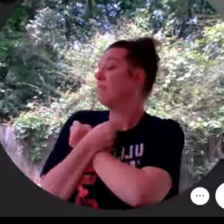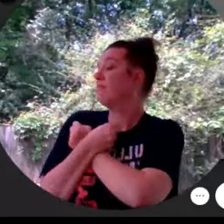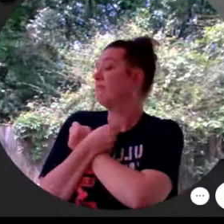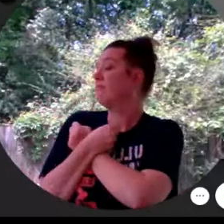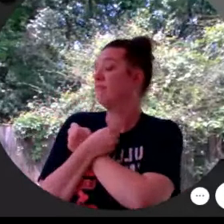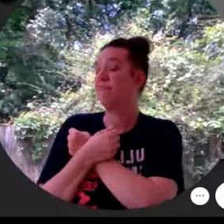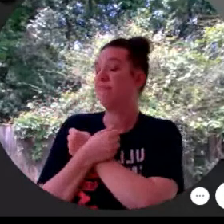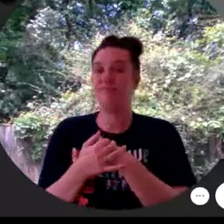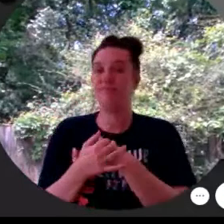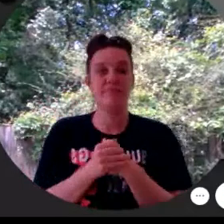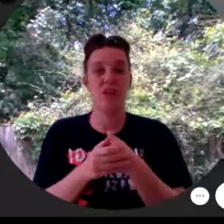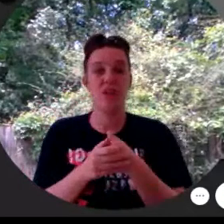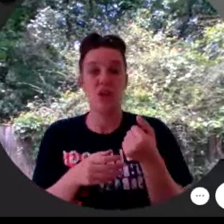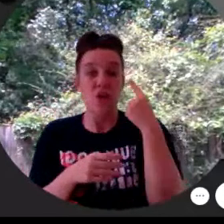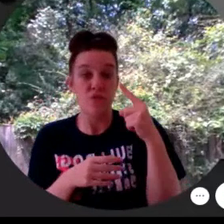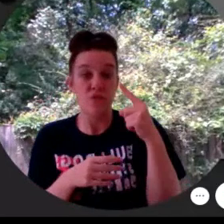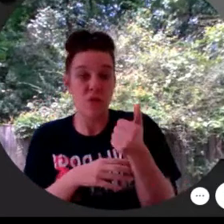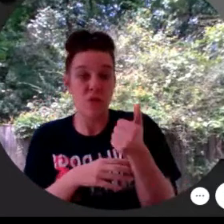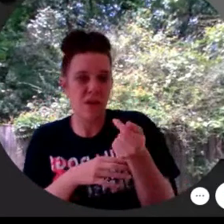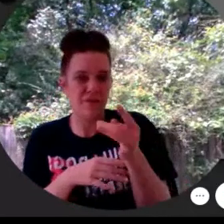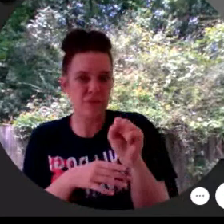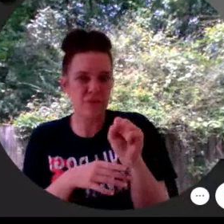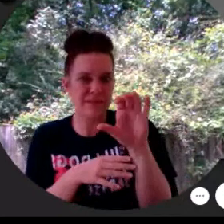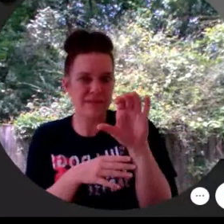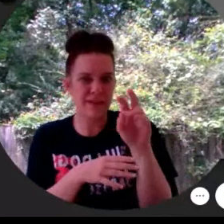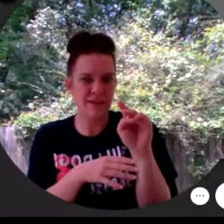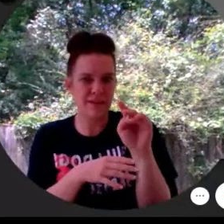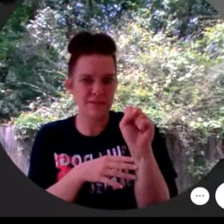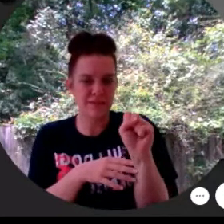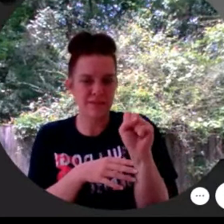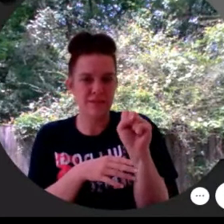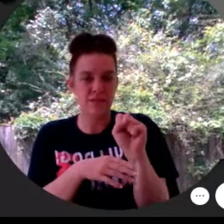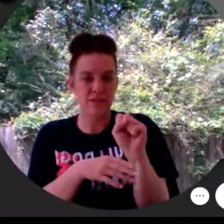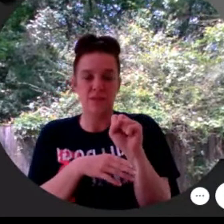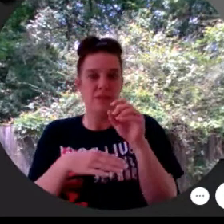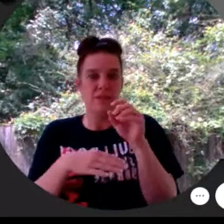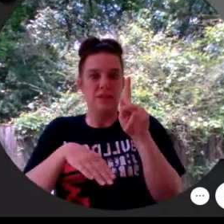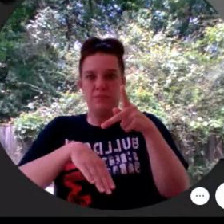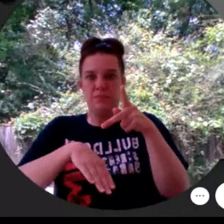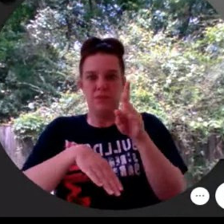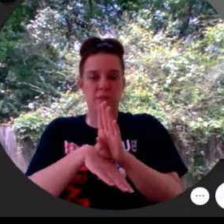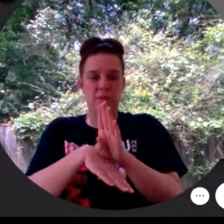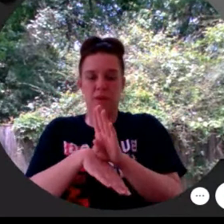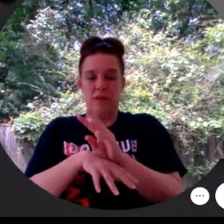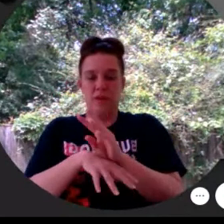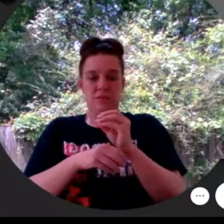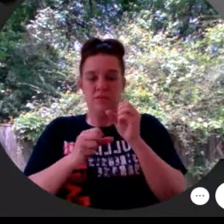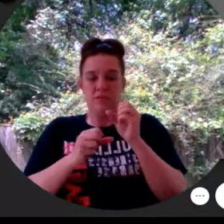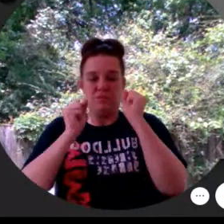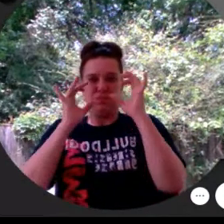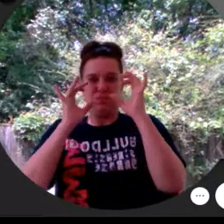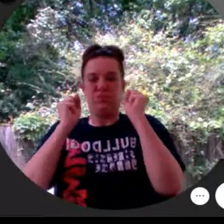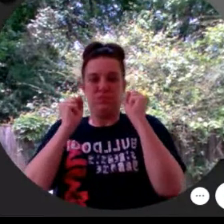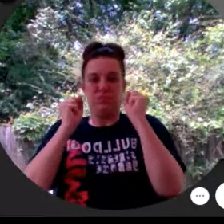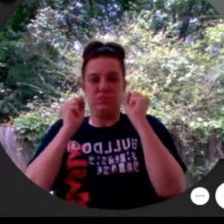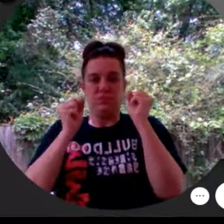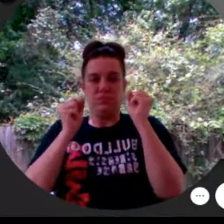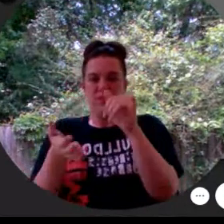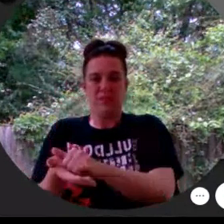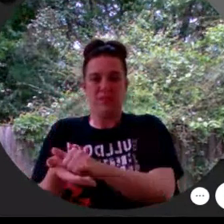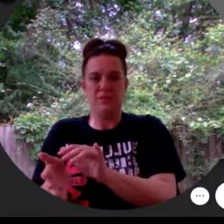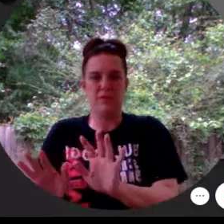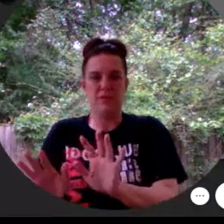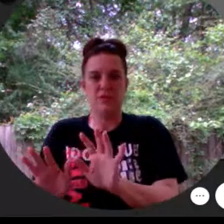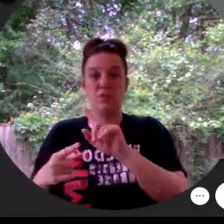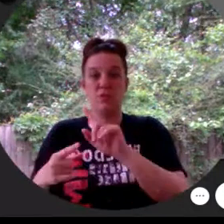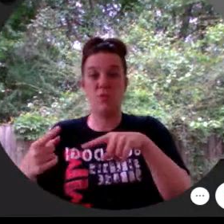For a few seconds, Principal Barkin was too stunned to hang up the phone. When his eyes refocused,